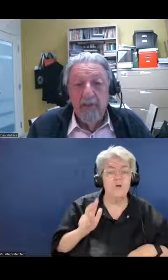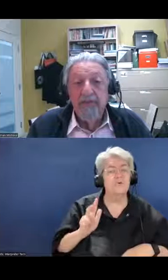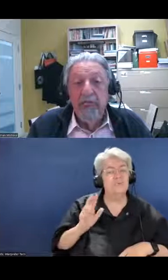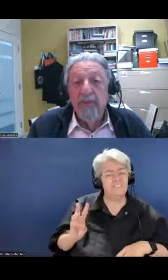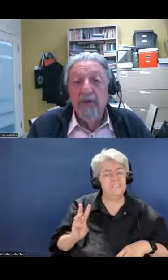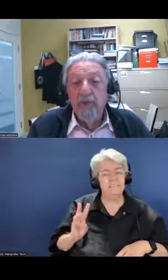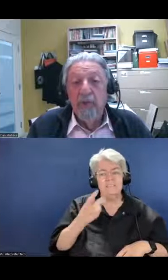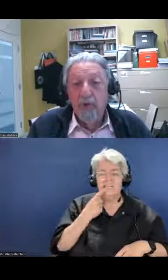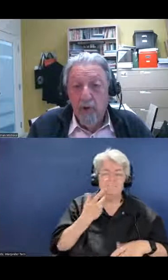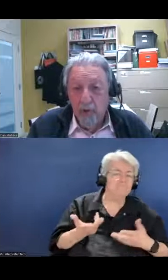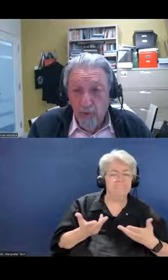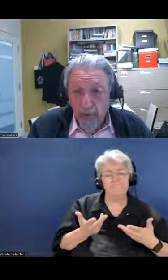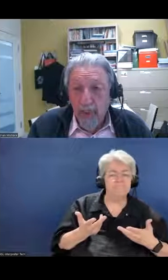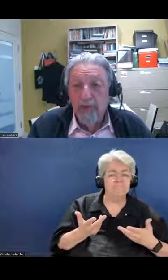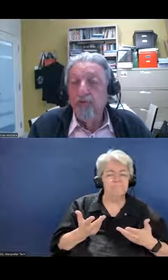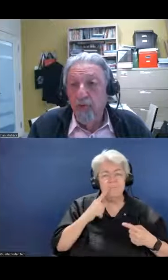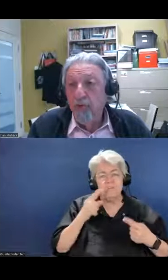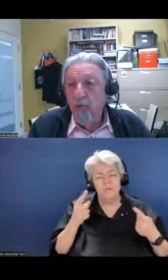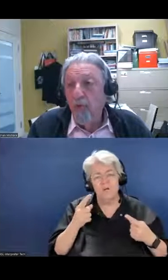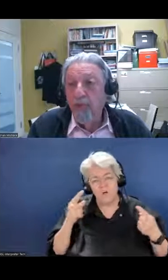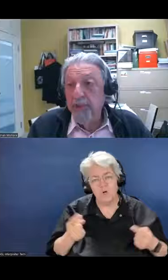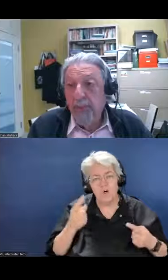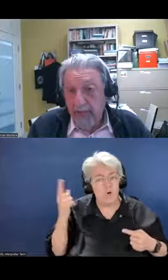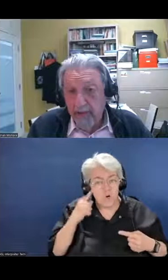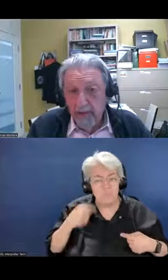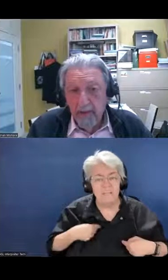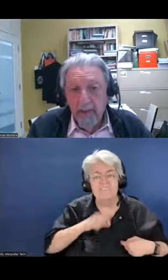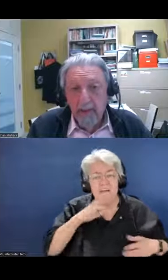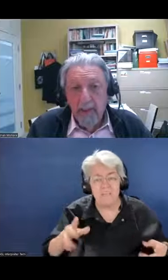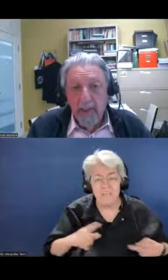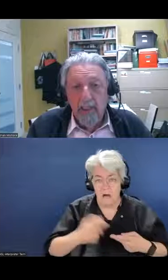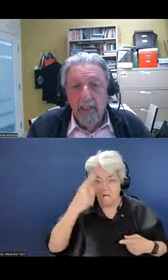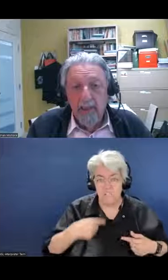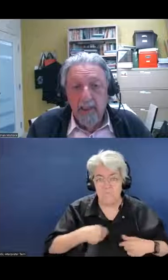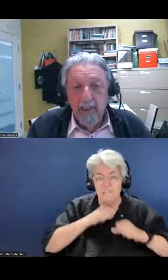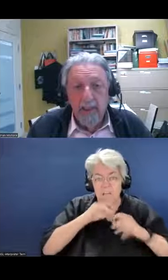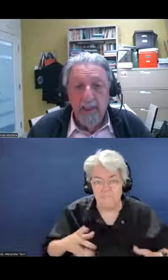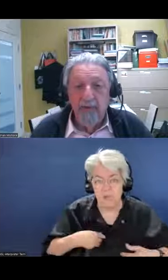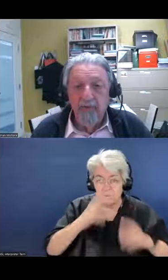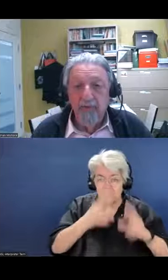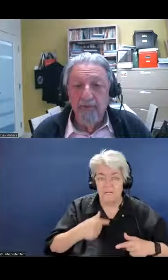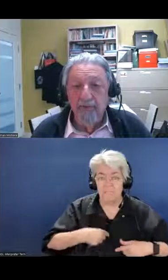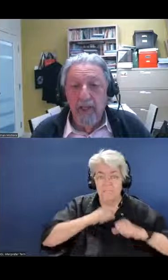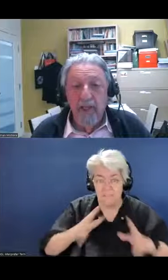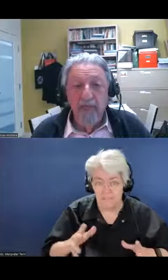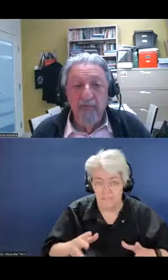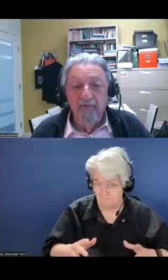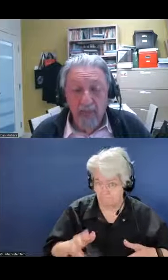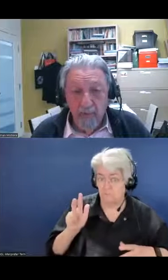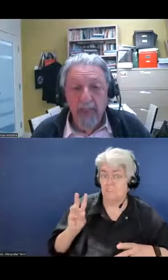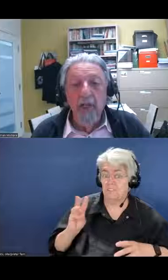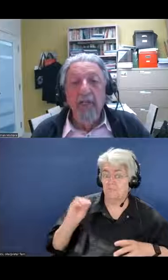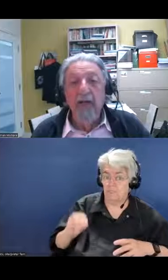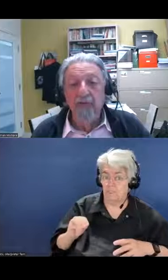36% said they were not heard, understood, or respected. And counselors